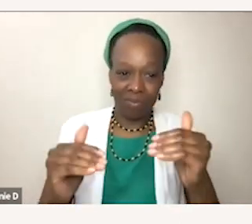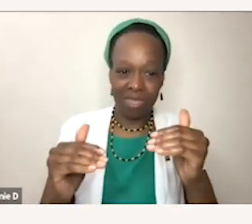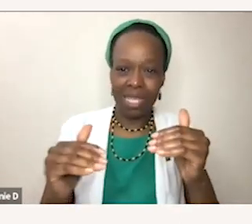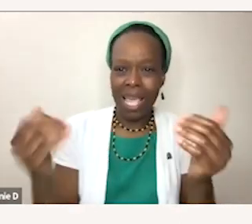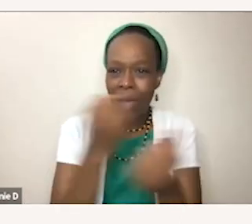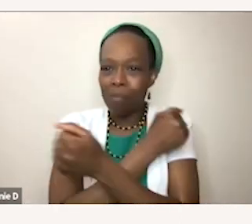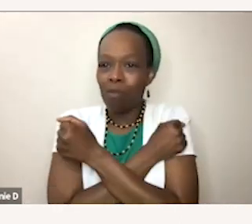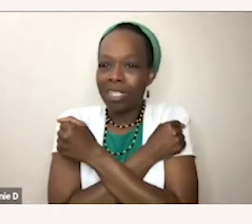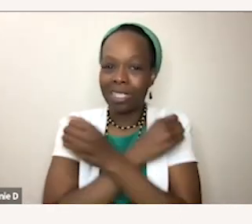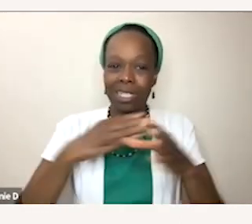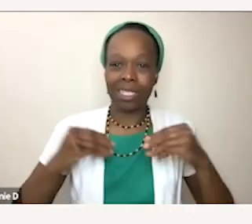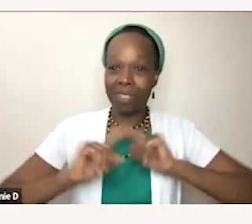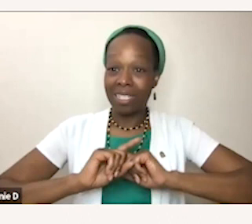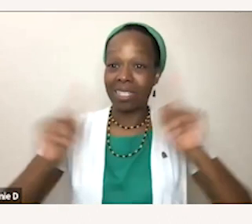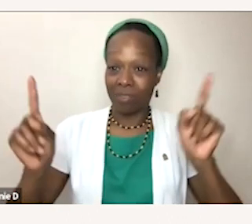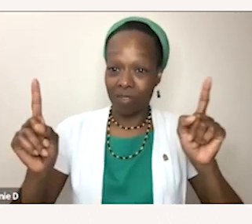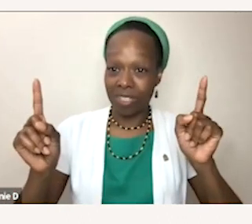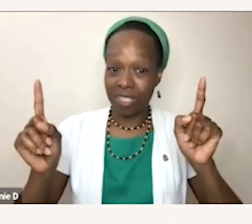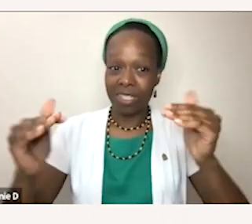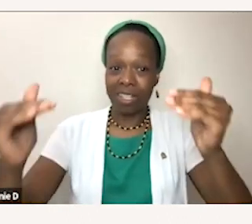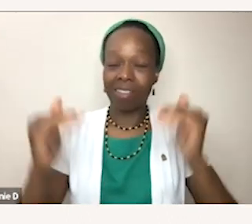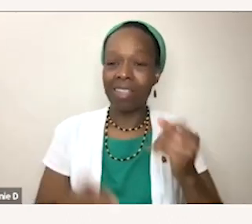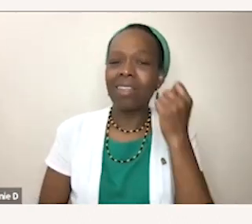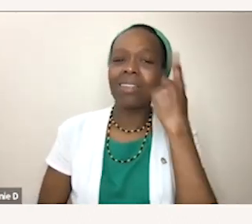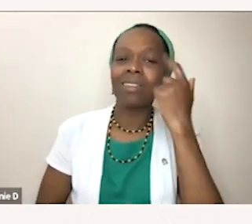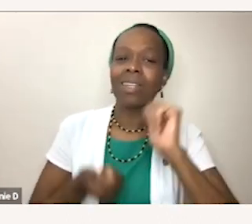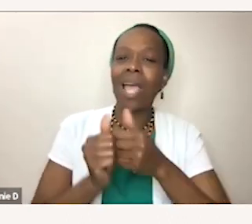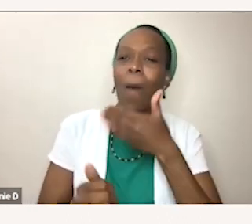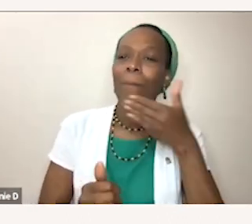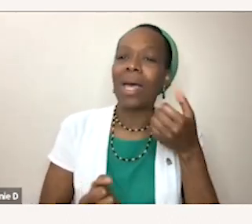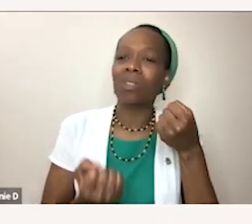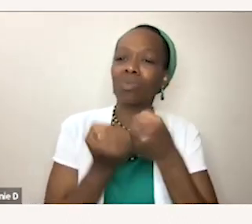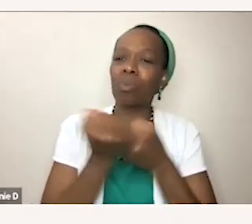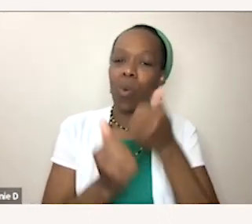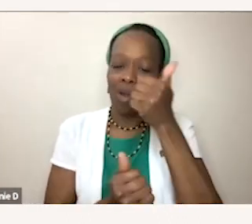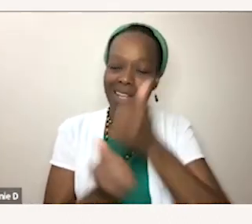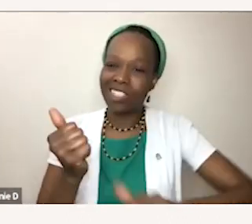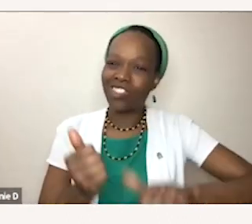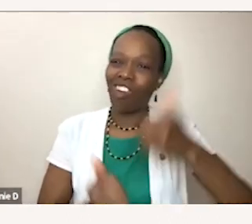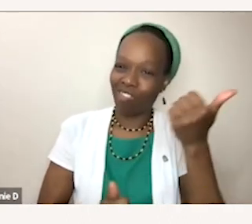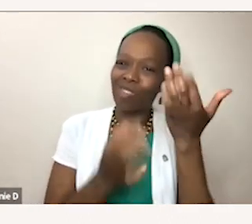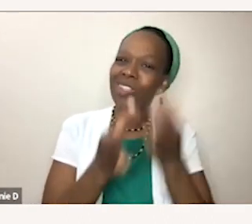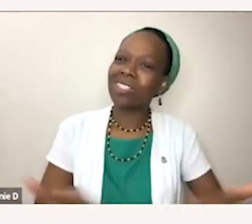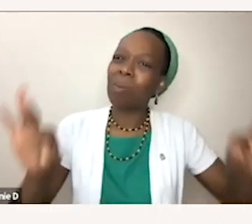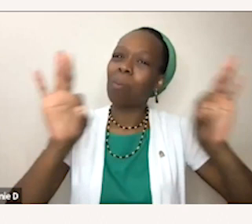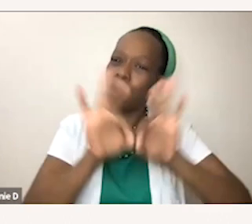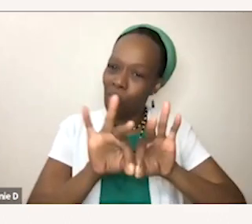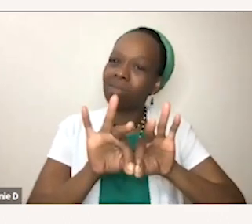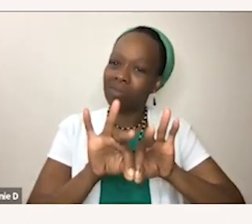I think, it's just such an important piece of all those different steps.